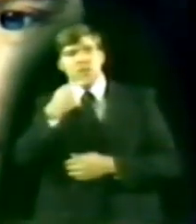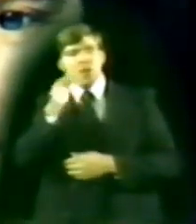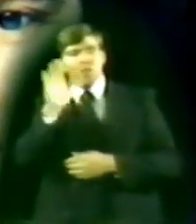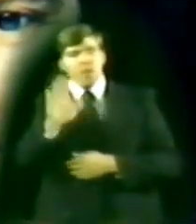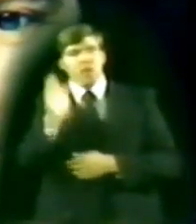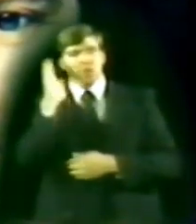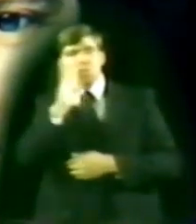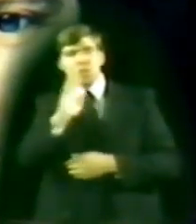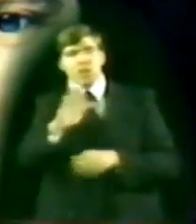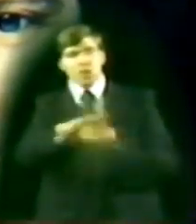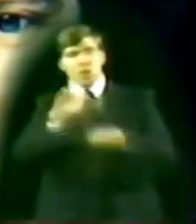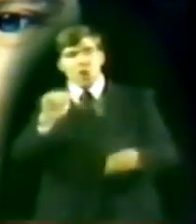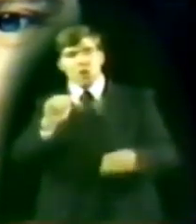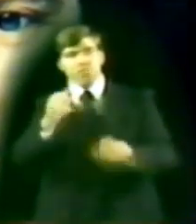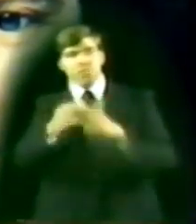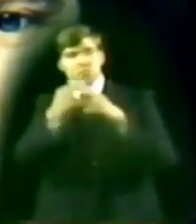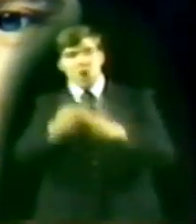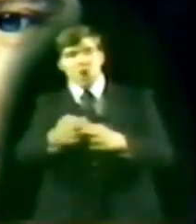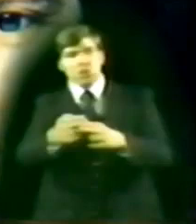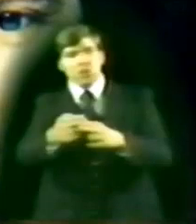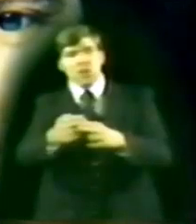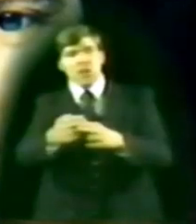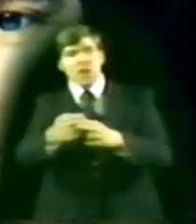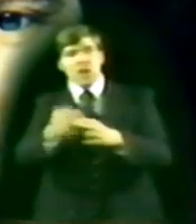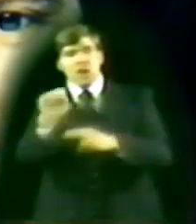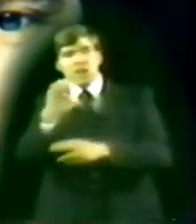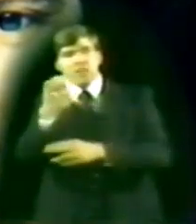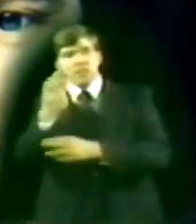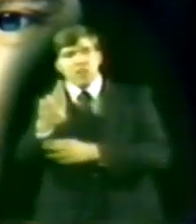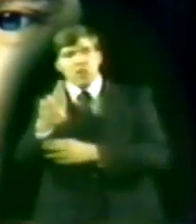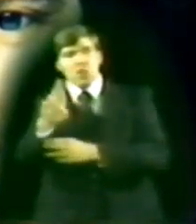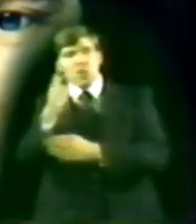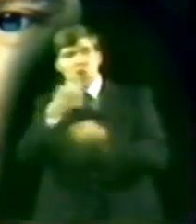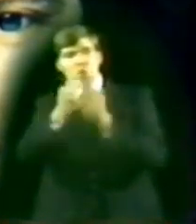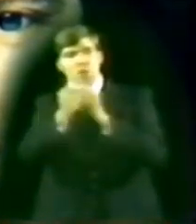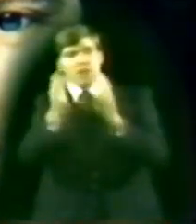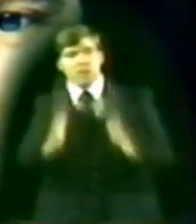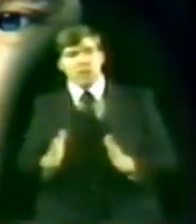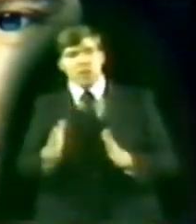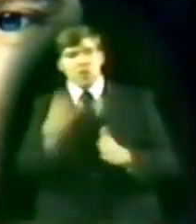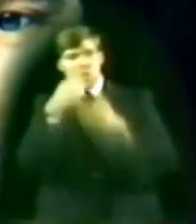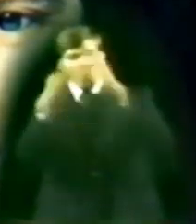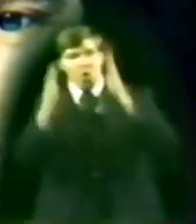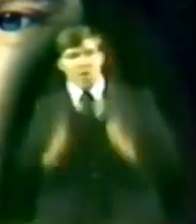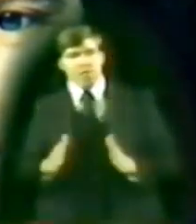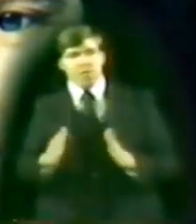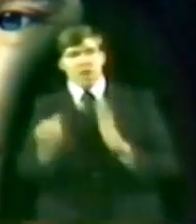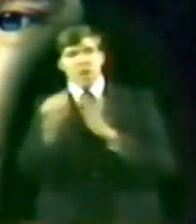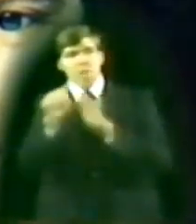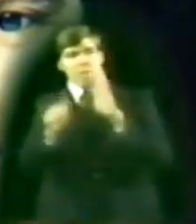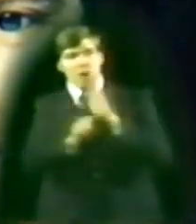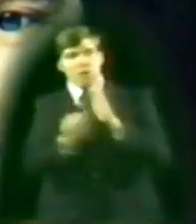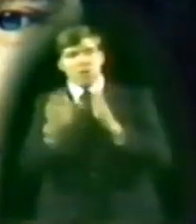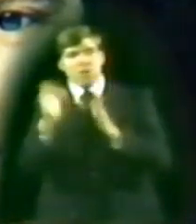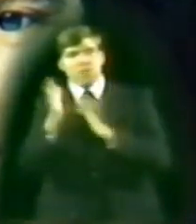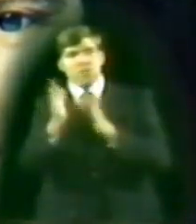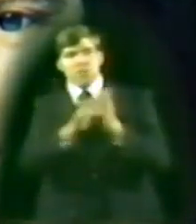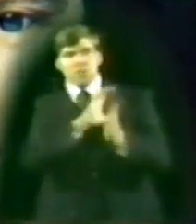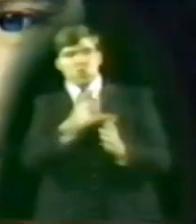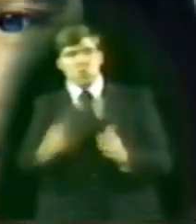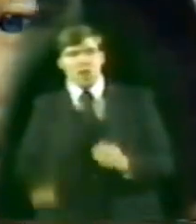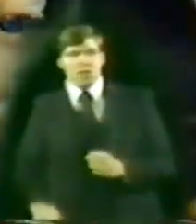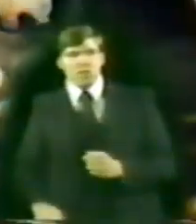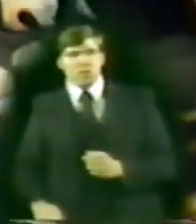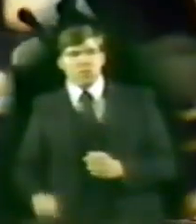"Thou shalt be called a seer, a translator, a prophet, an apostle of Jesus Christ."